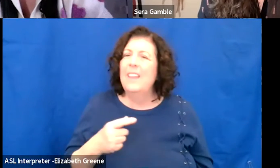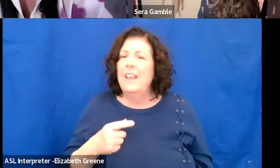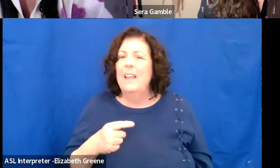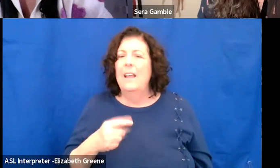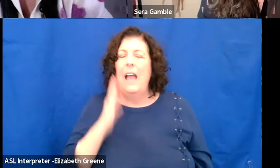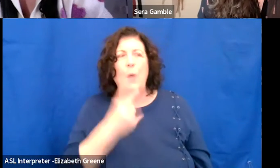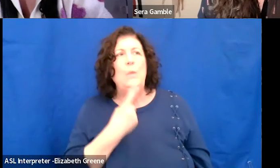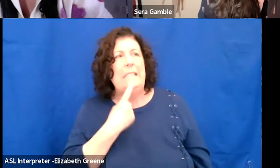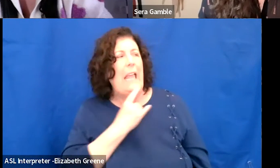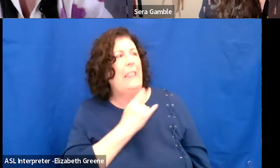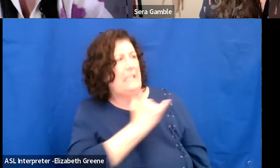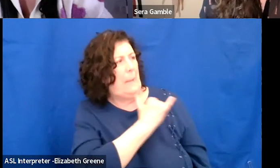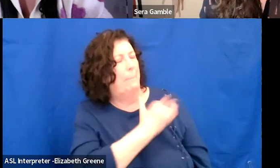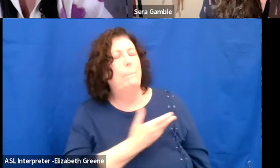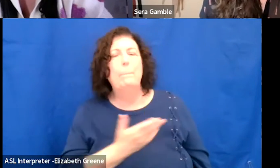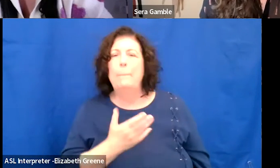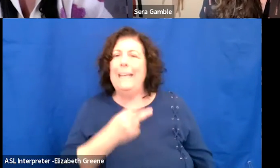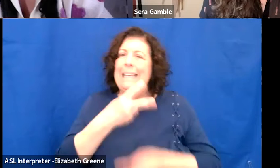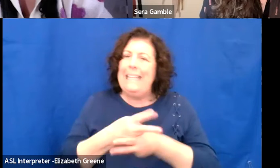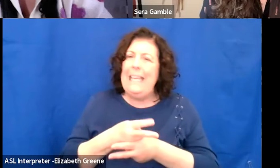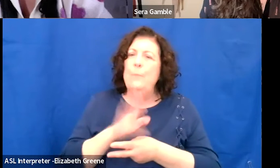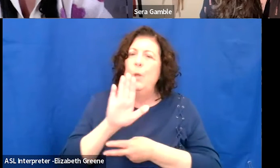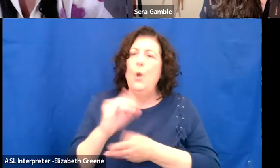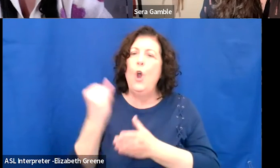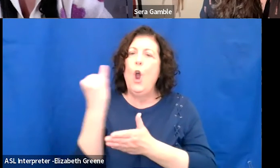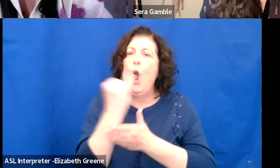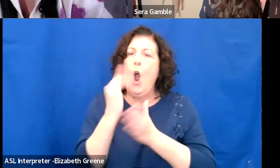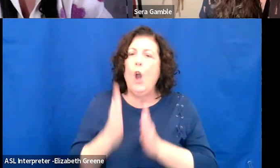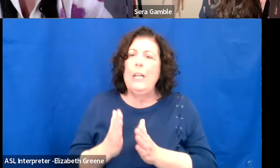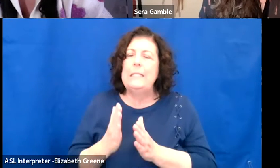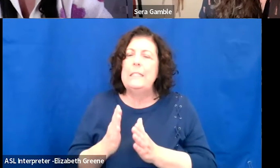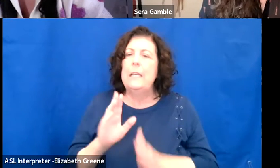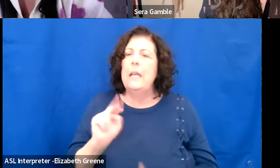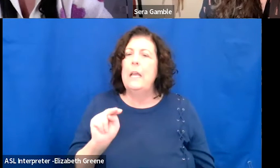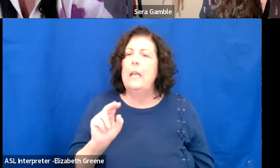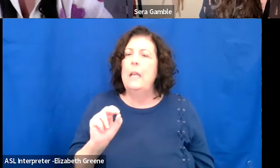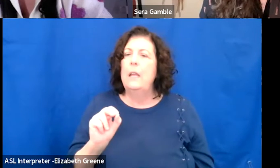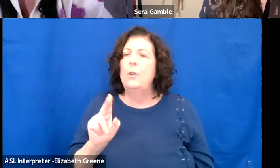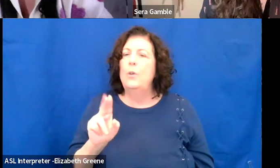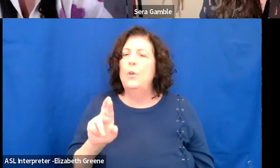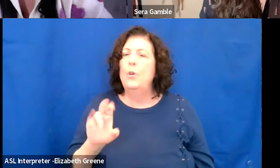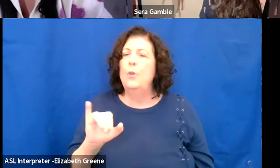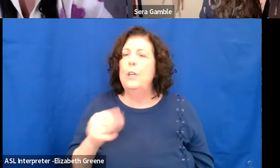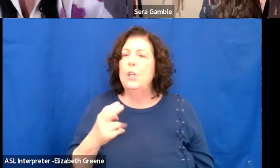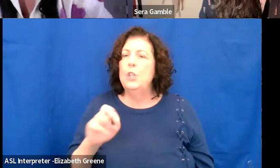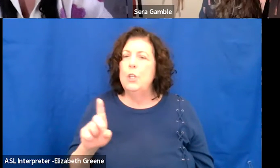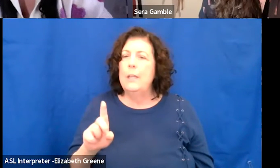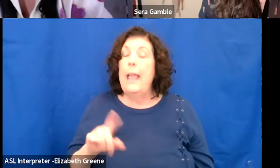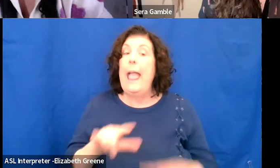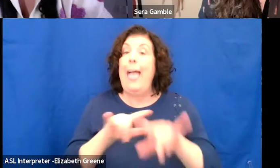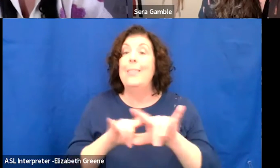I would say the same thing, like keeping your artist nourished and continuing to push yourself